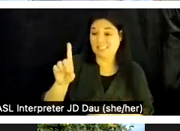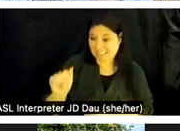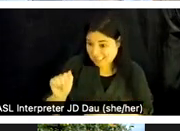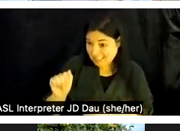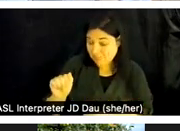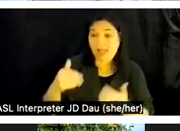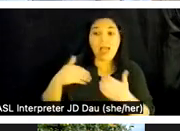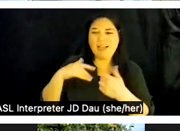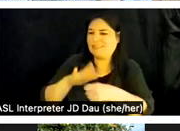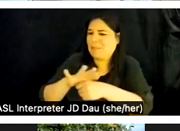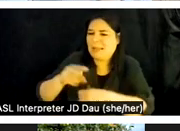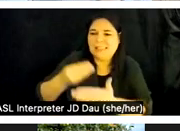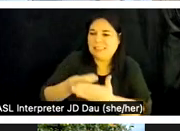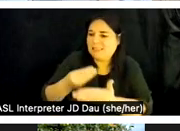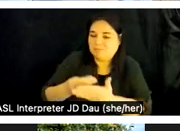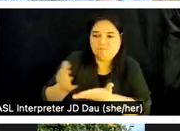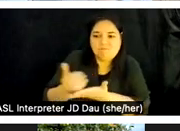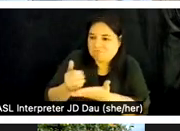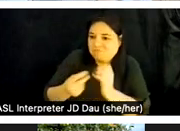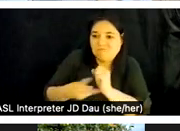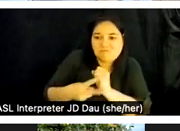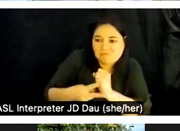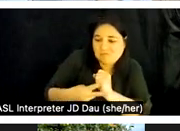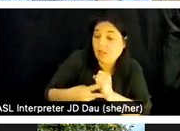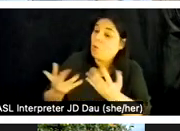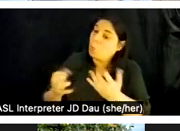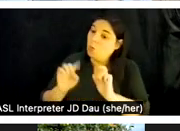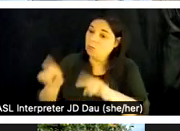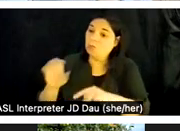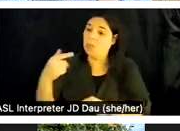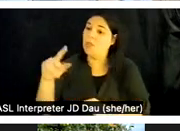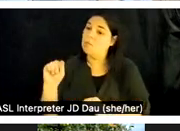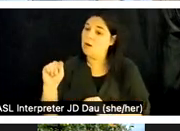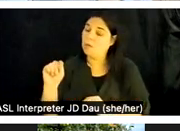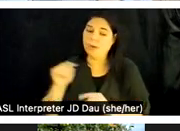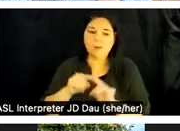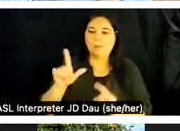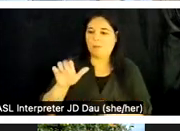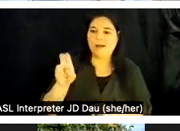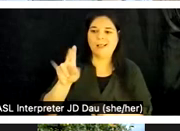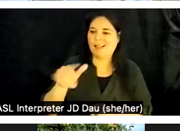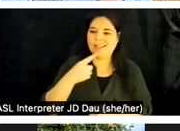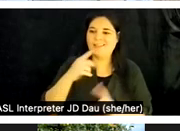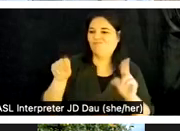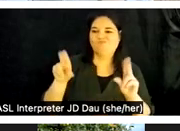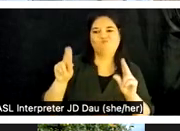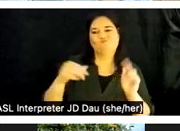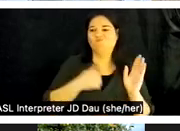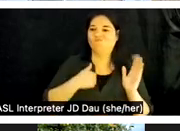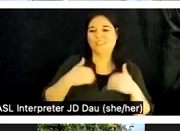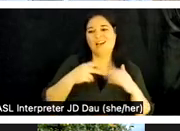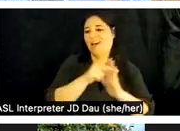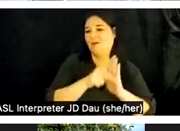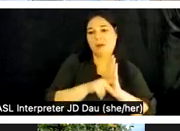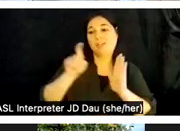and savings to afford Lenny's apartment, applies for the apartment, but Lenny denies the application, citing his policy that tenants